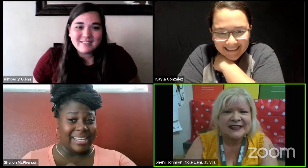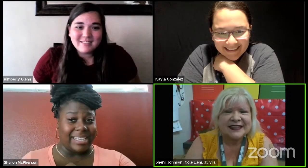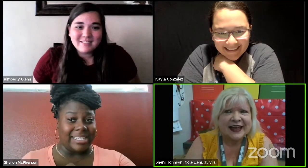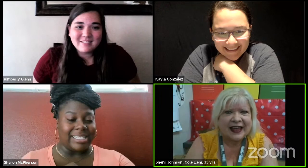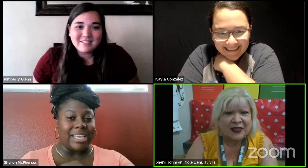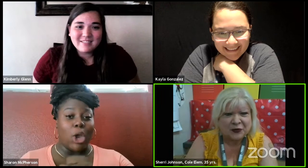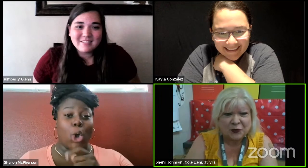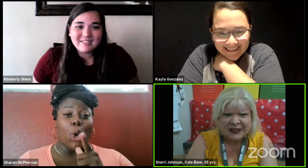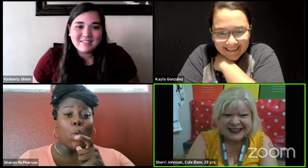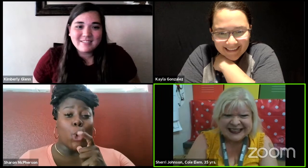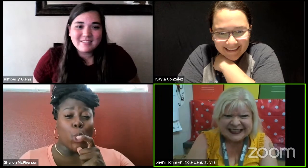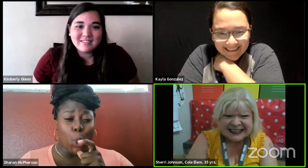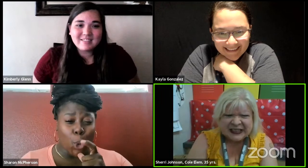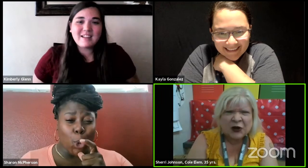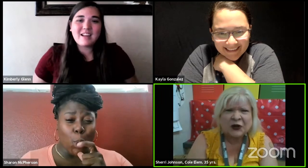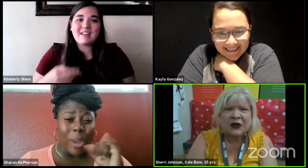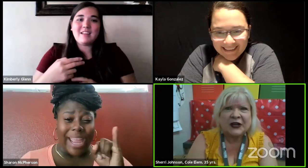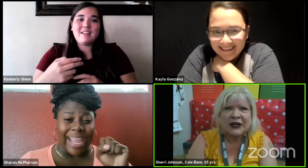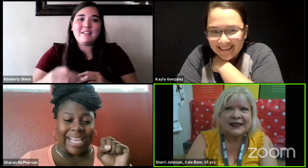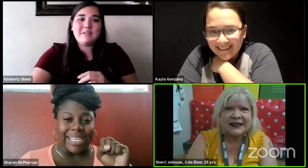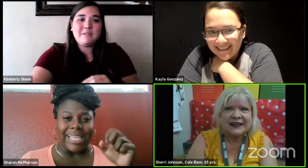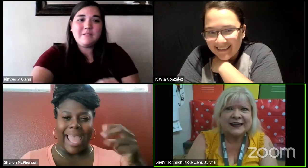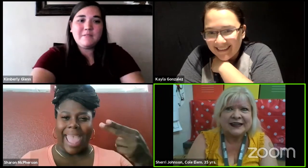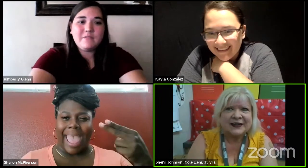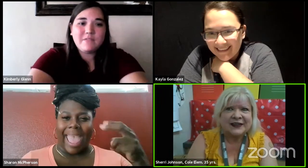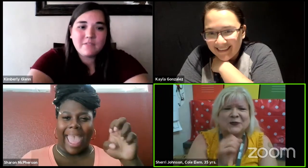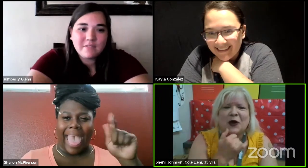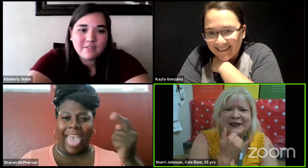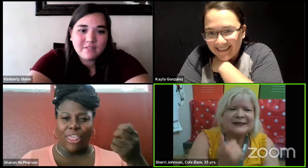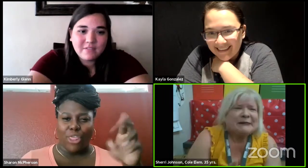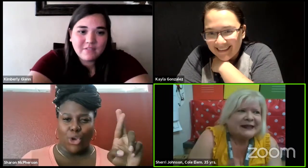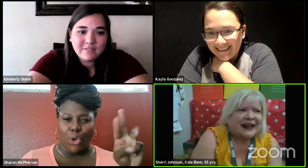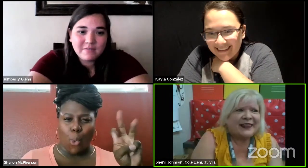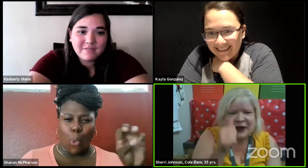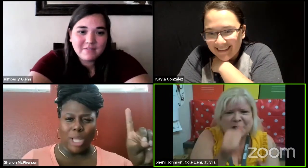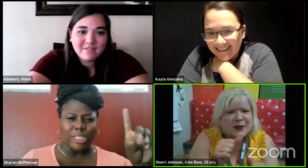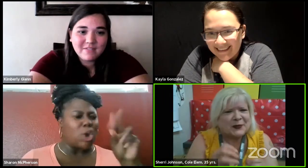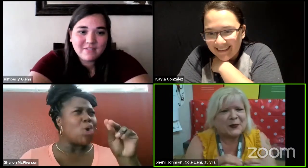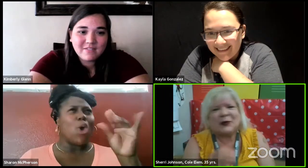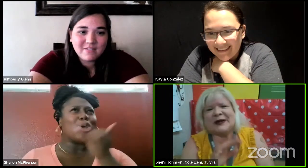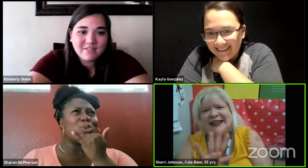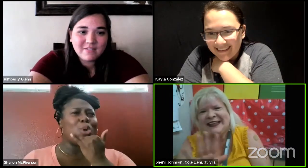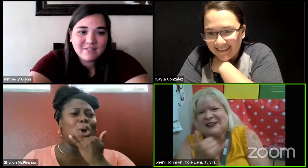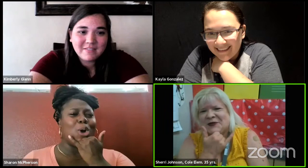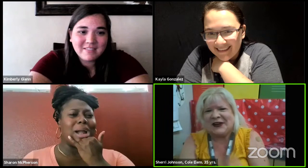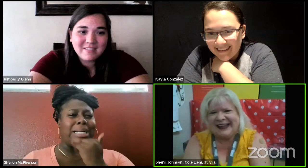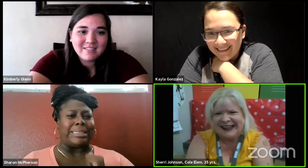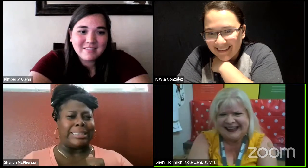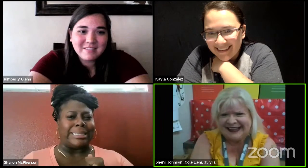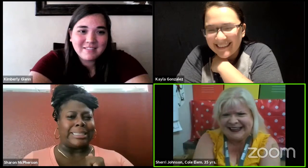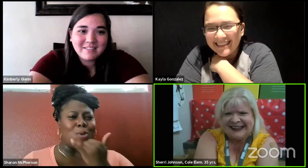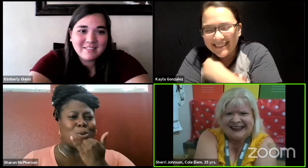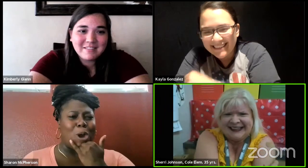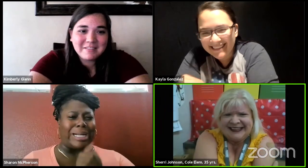Who is Heather Woods? Or, oh, that's wrong. I think I remembered more. That's